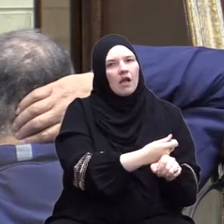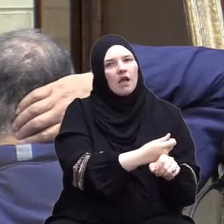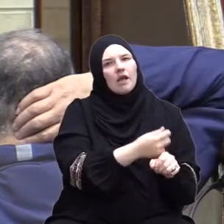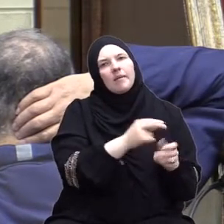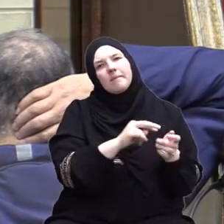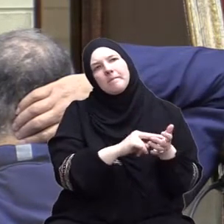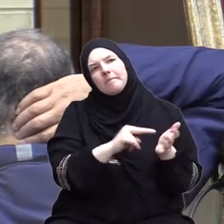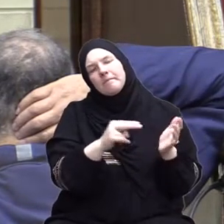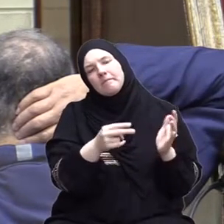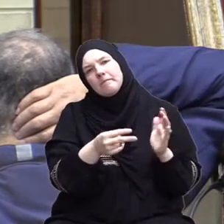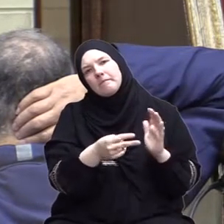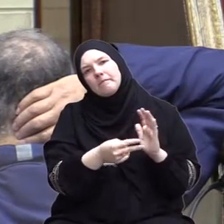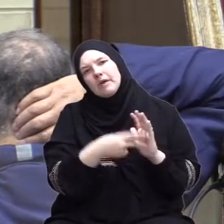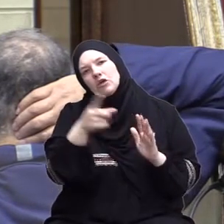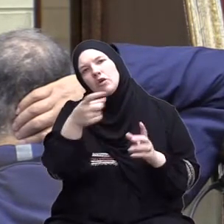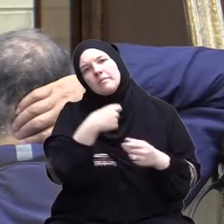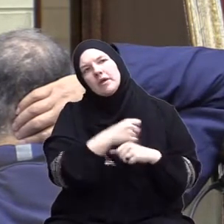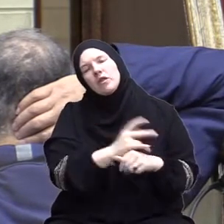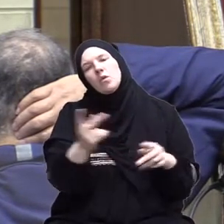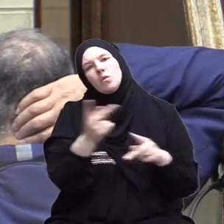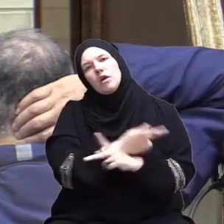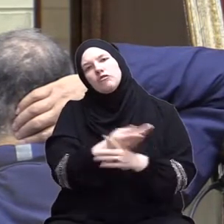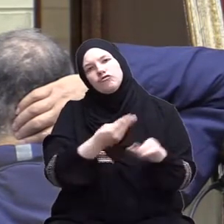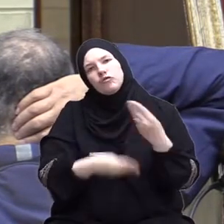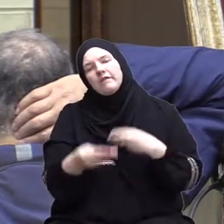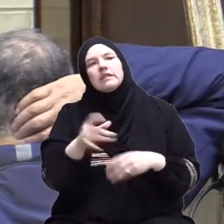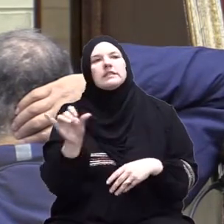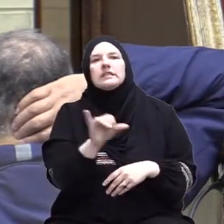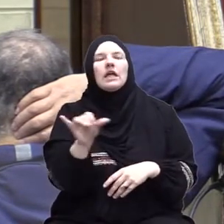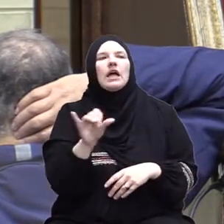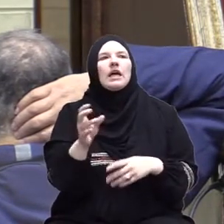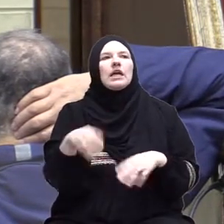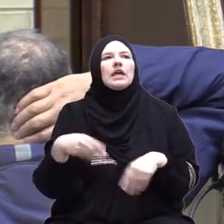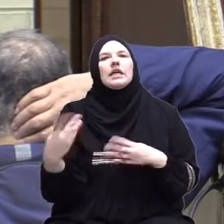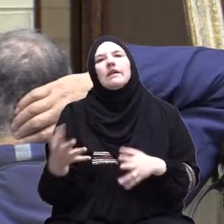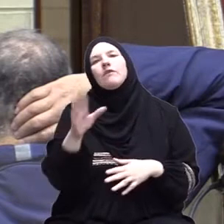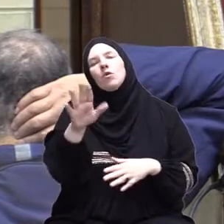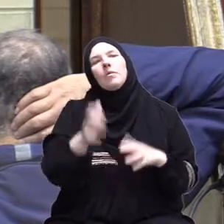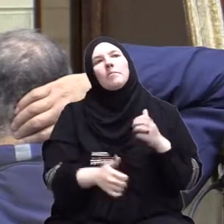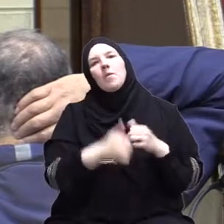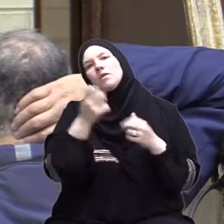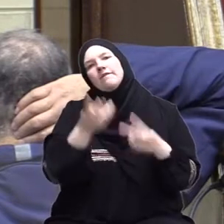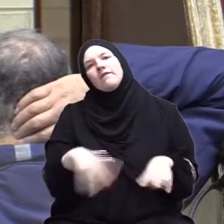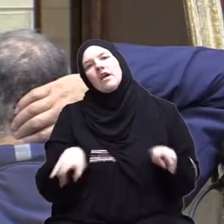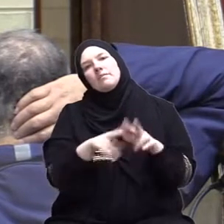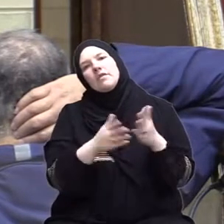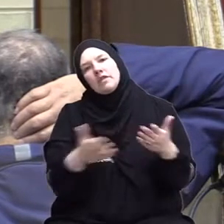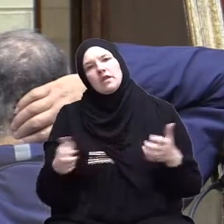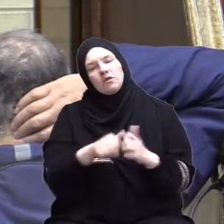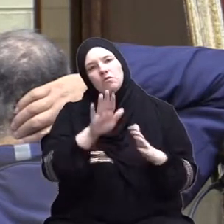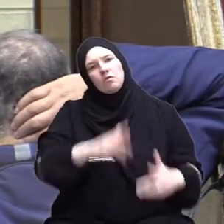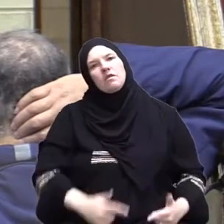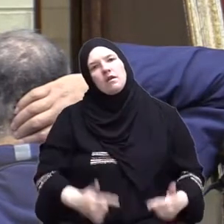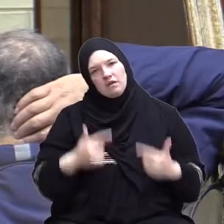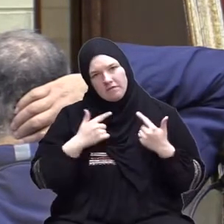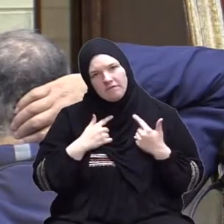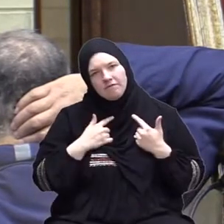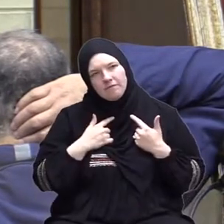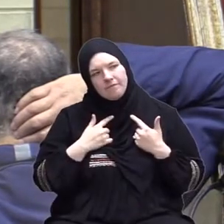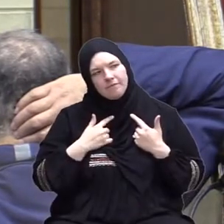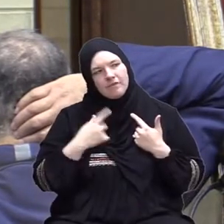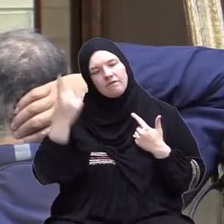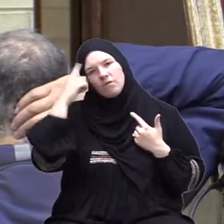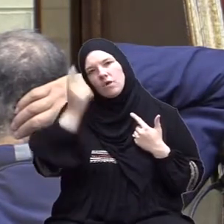making the worst trade-off. It is like giving your most valuable thing in your life